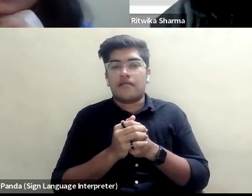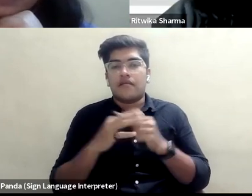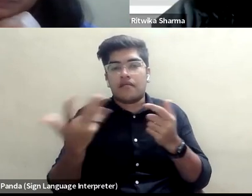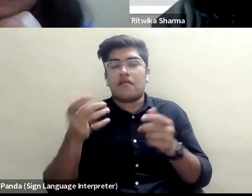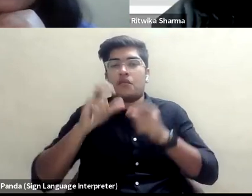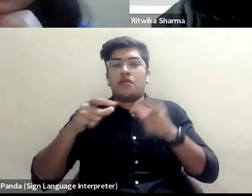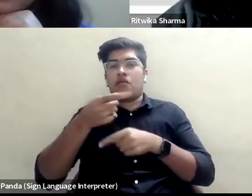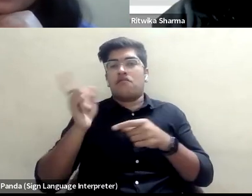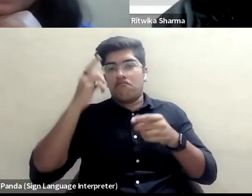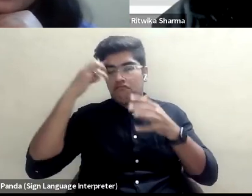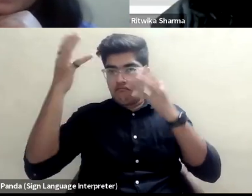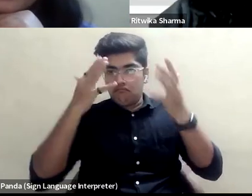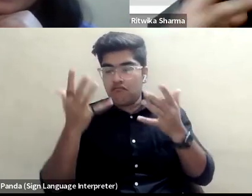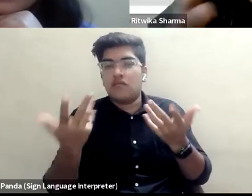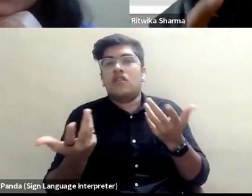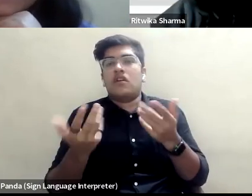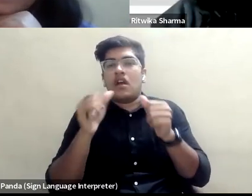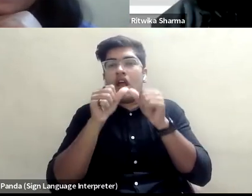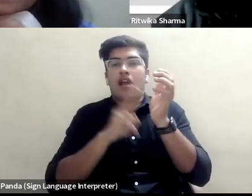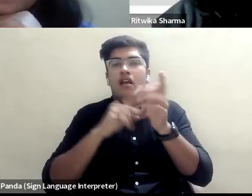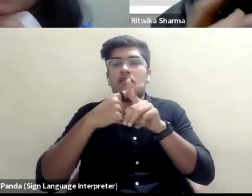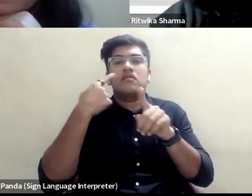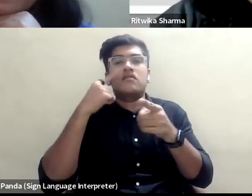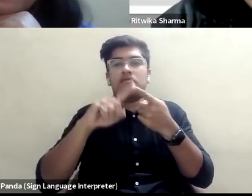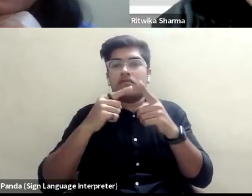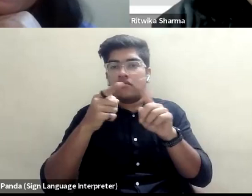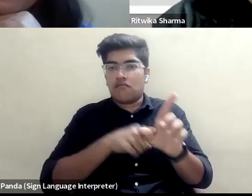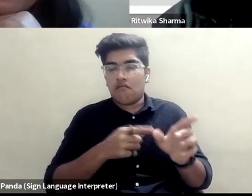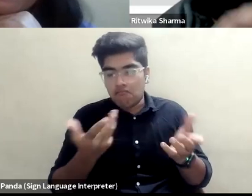anxiety that it sort of builds in people. The other thing, and